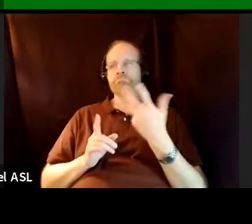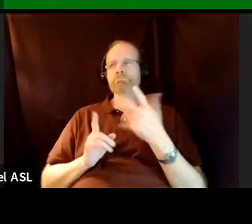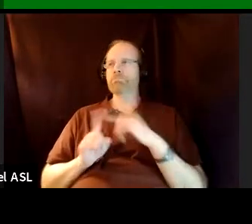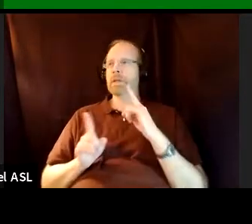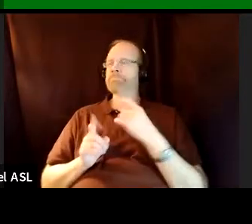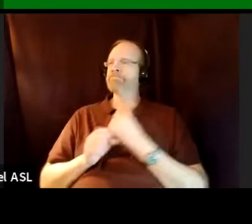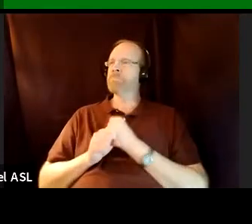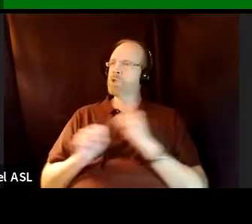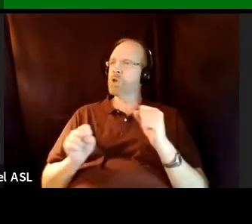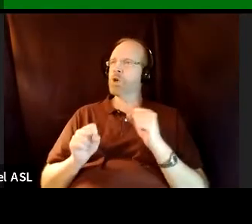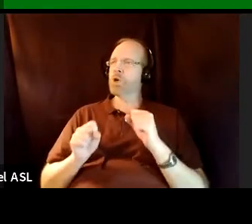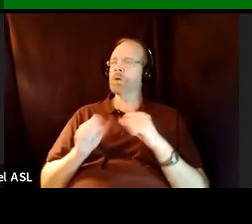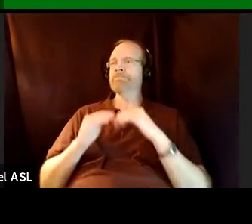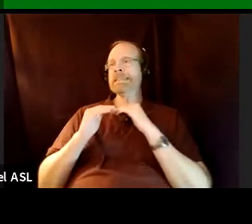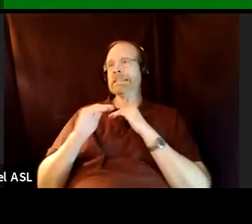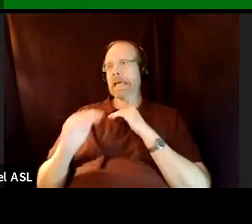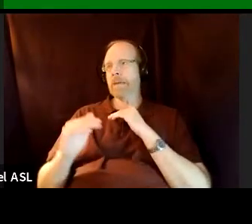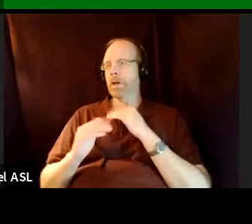secure, stable